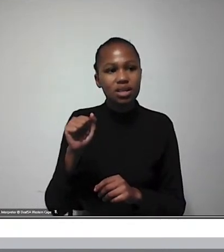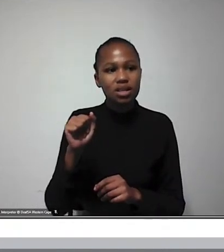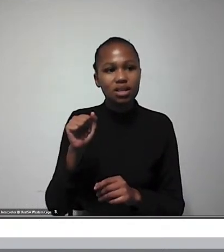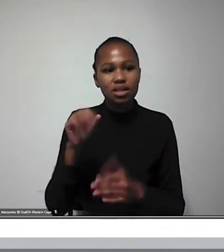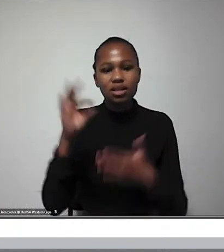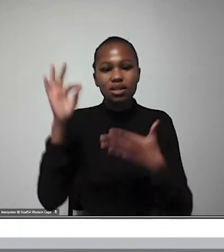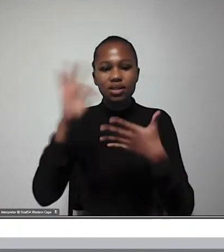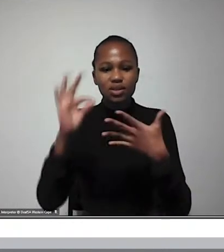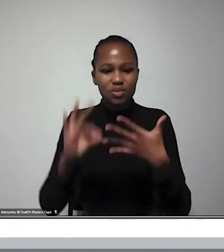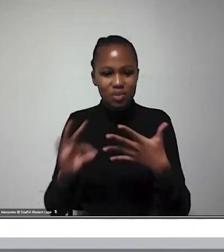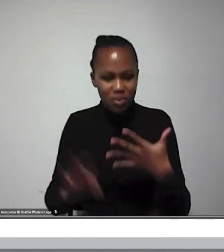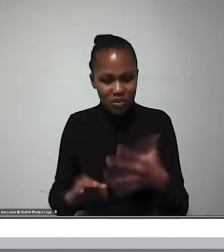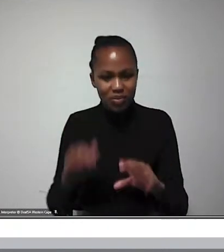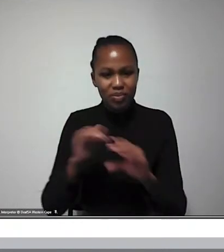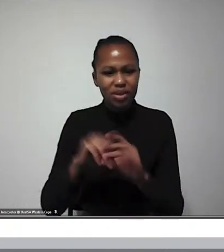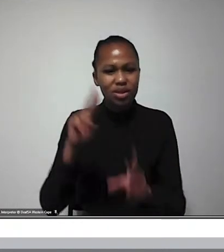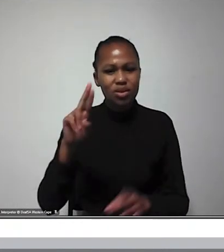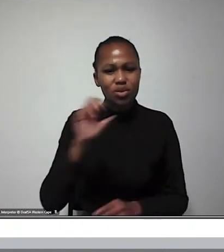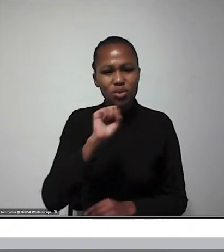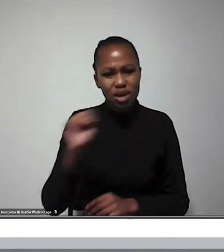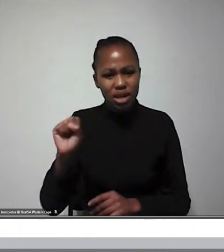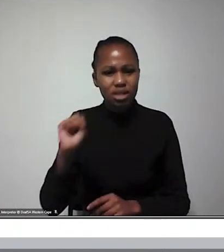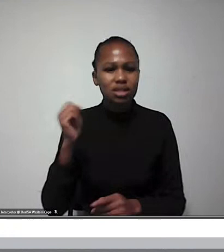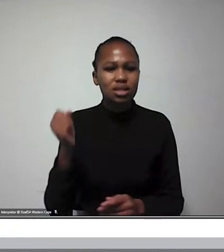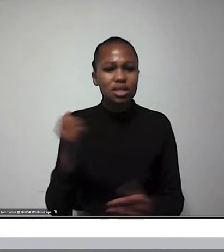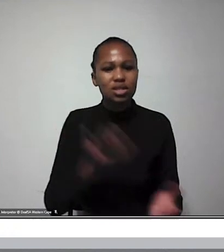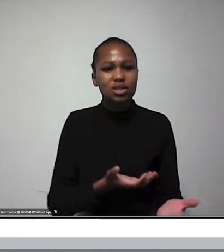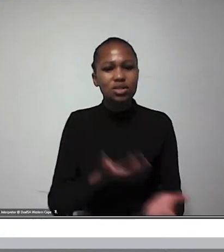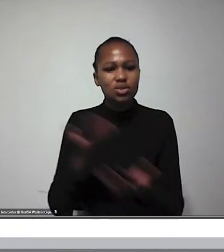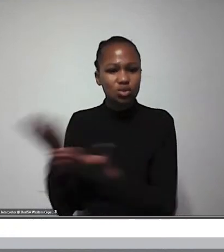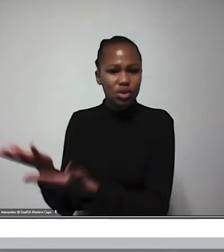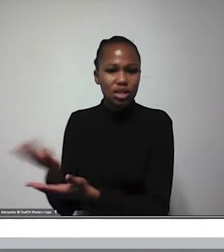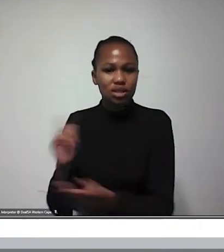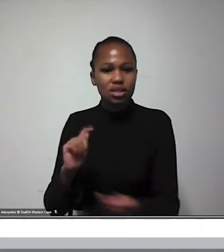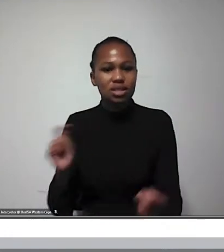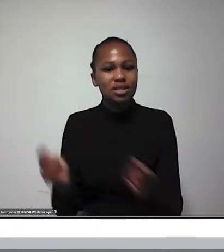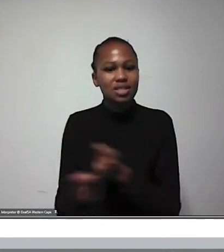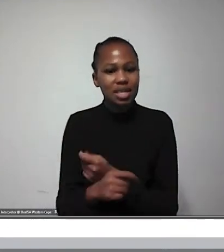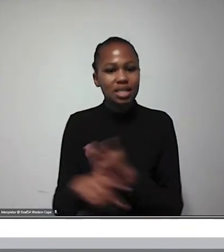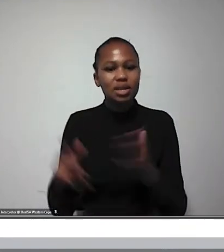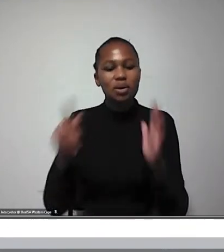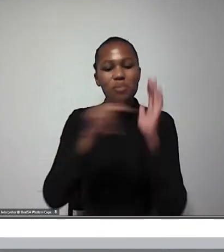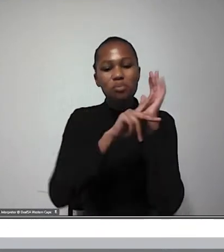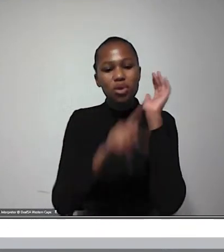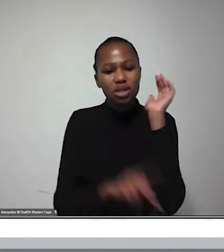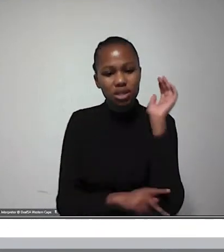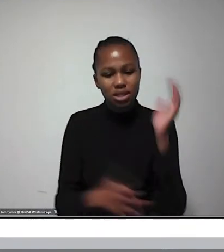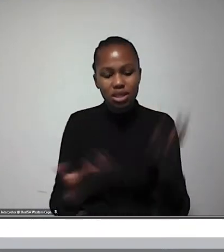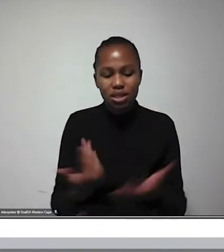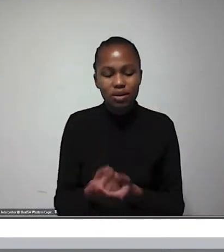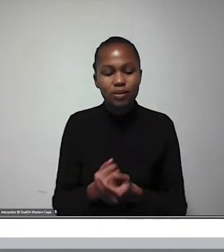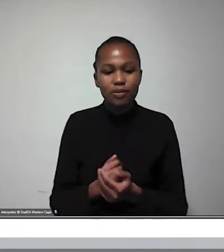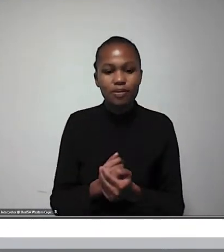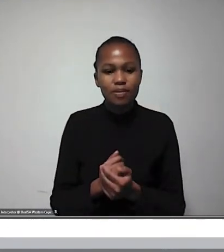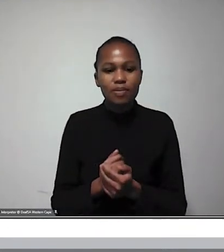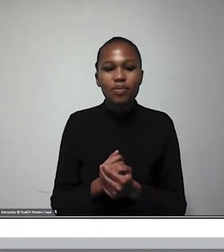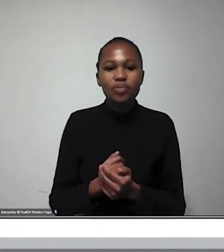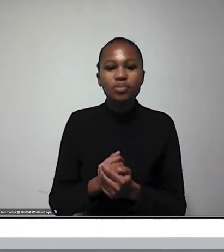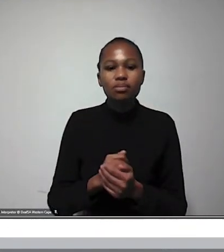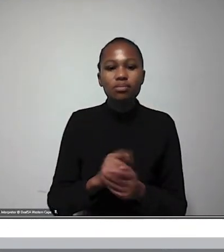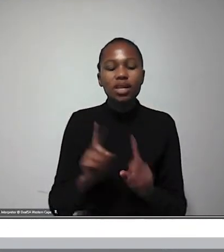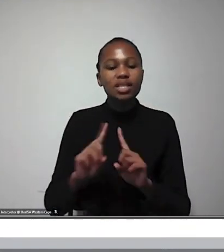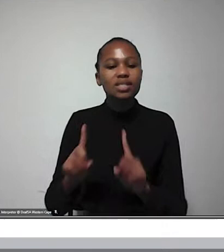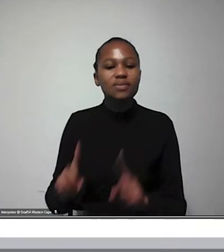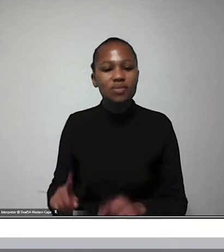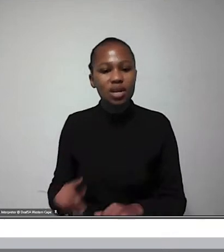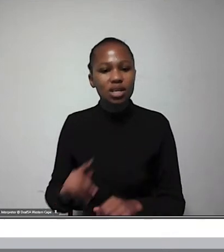with US internal trade policy and how they operate and how they provide authorization to certain programs through